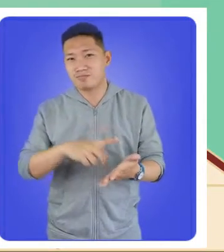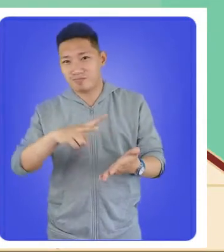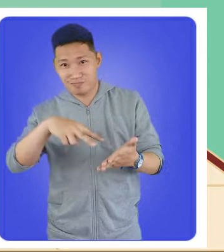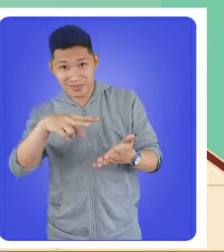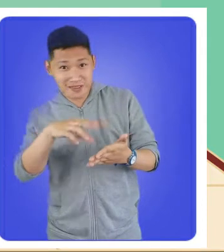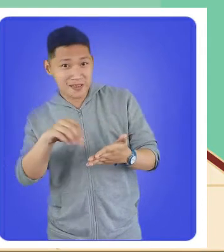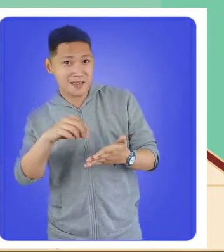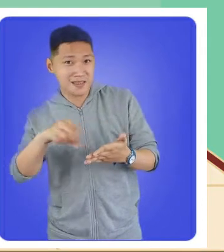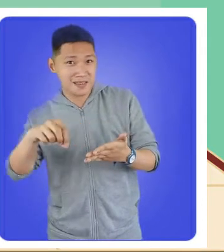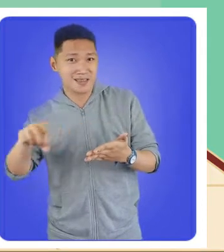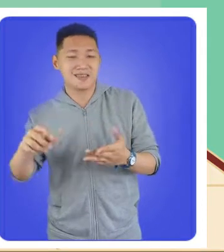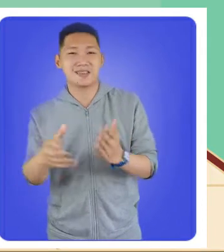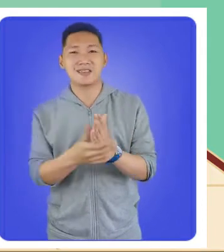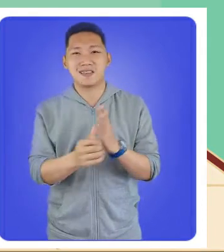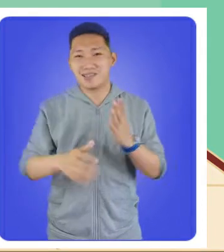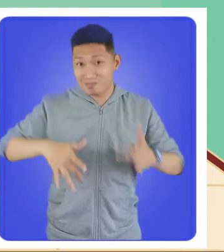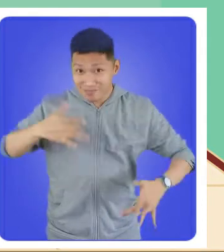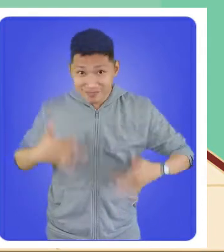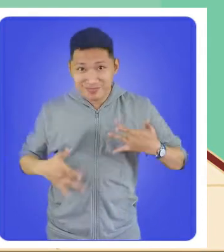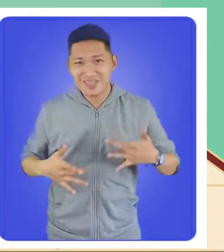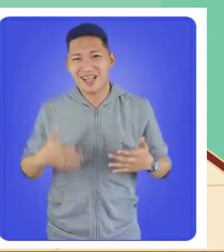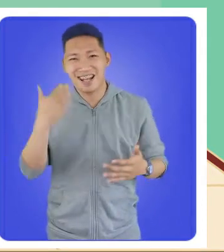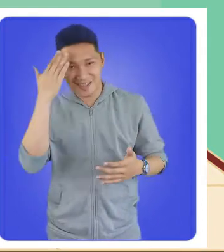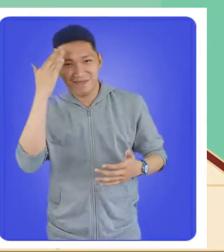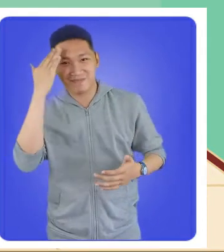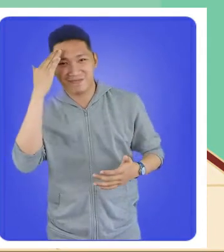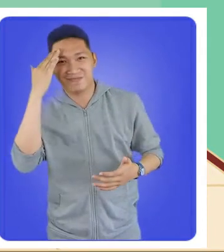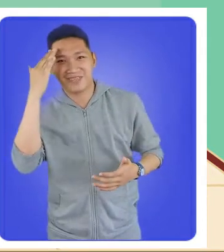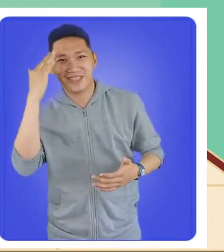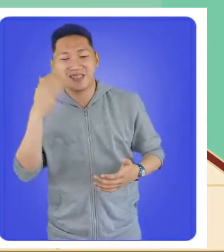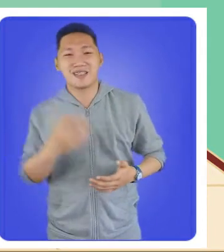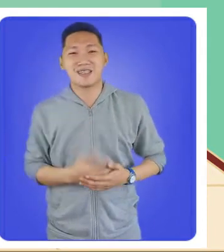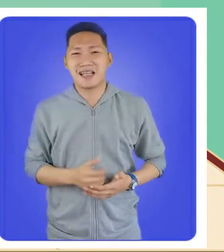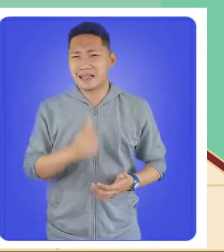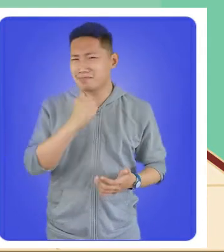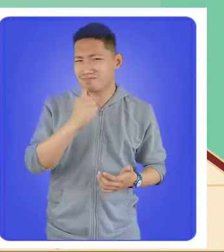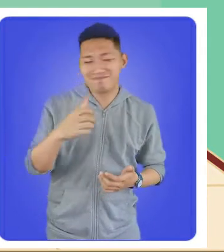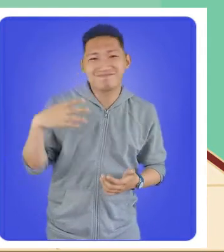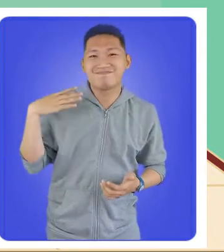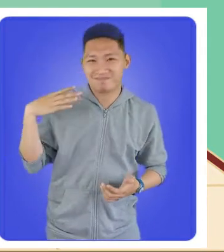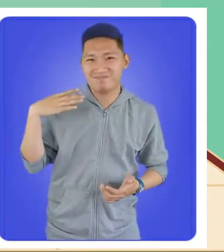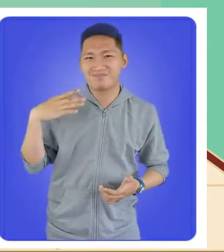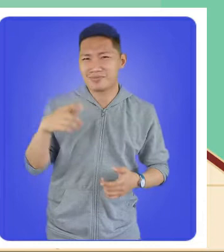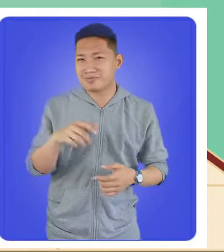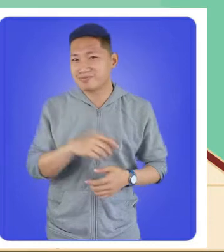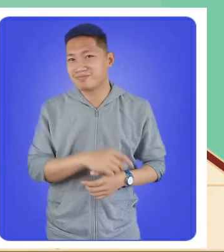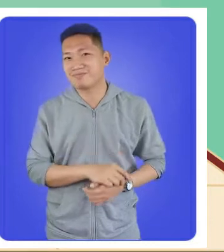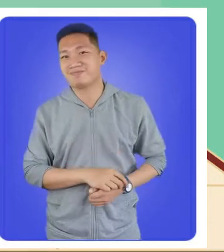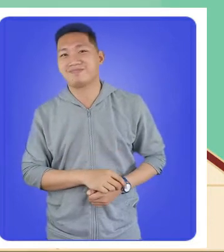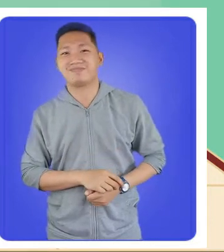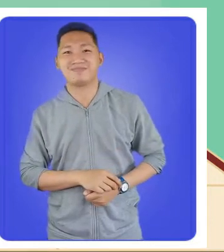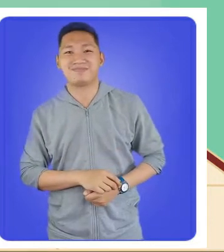skills. Are you excited? I know you are. So I will no longer keep you waiting.